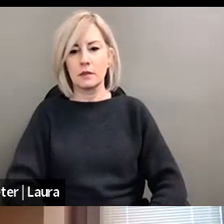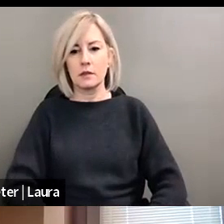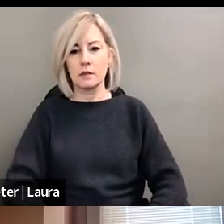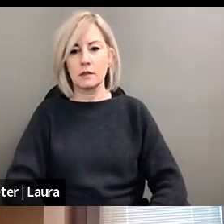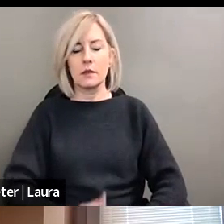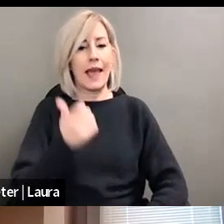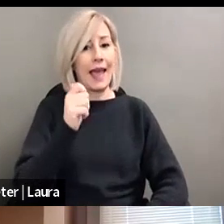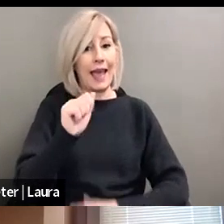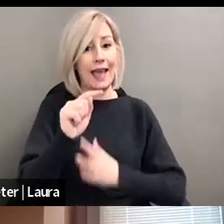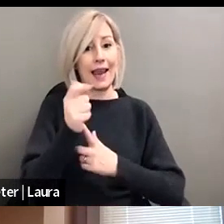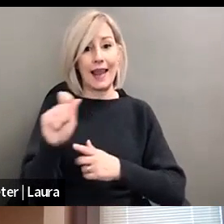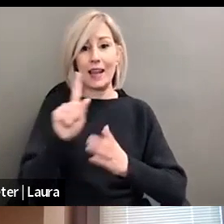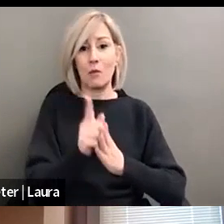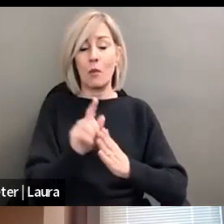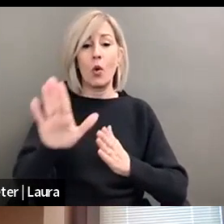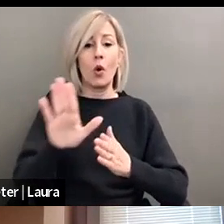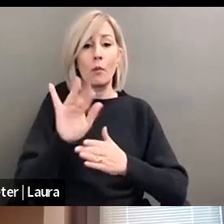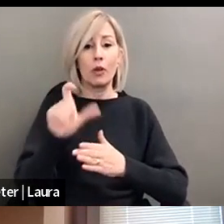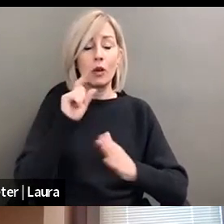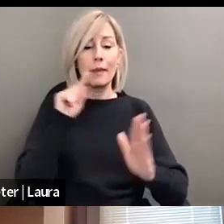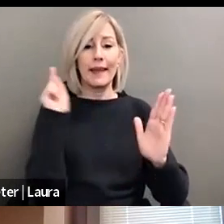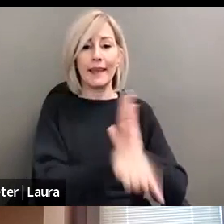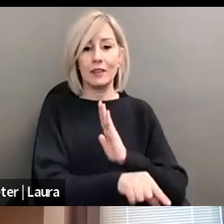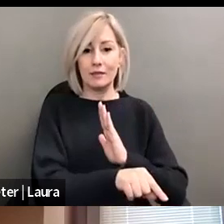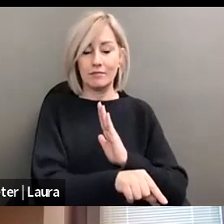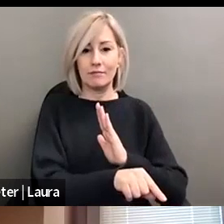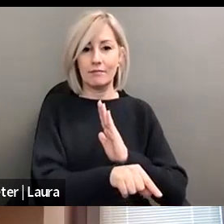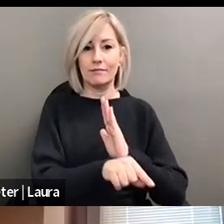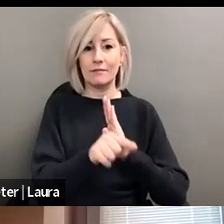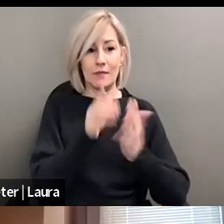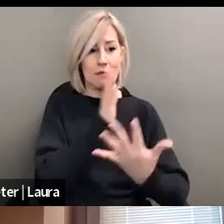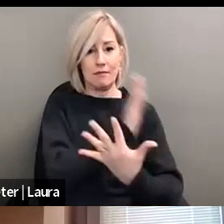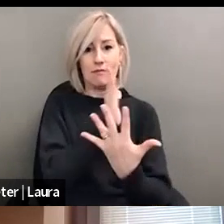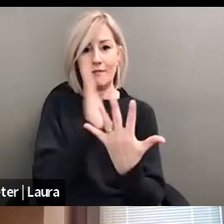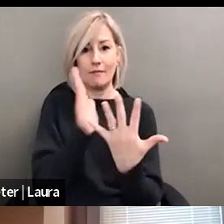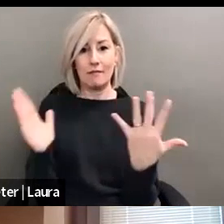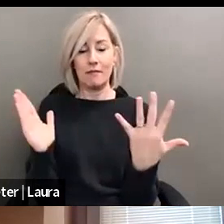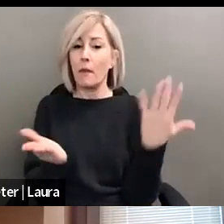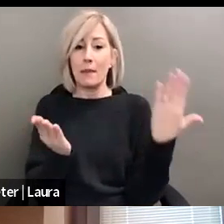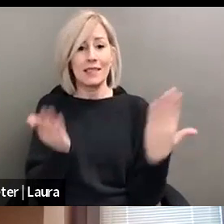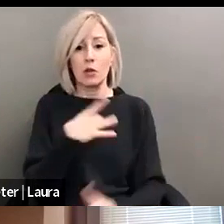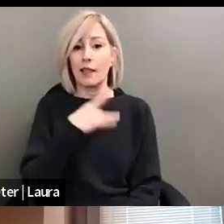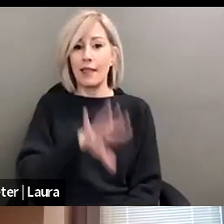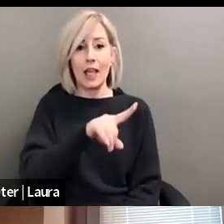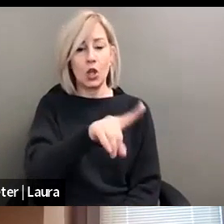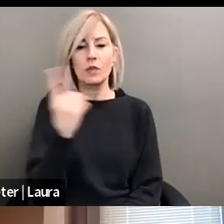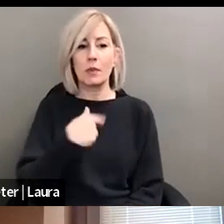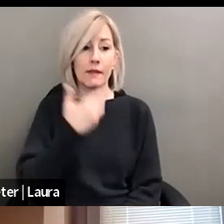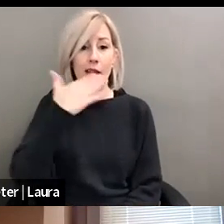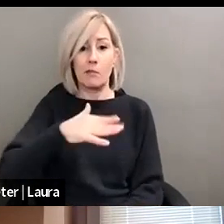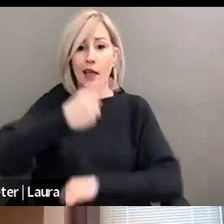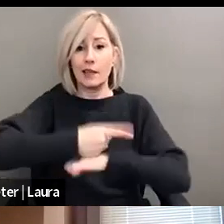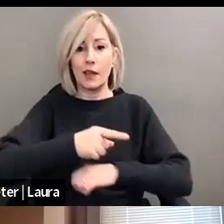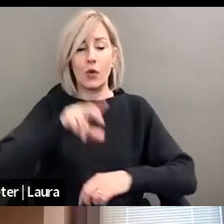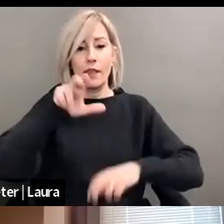any moment, your bill can be killed. At any of those times, maybe somebody doesn't like you, or somebody's having a bad day, or the